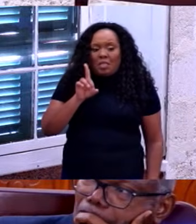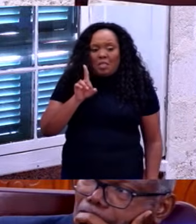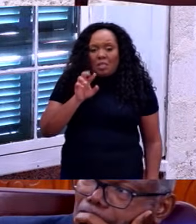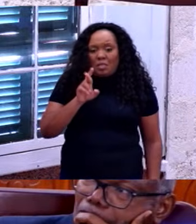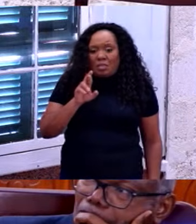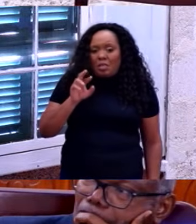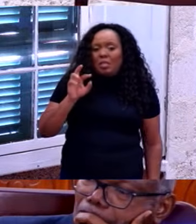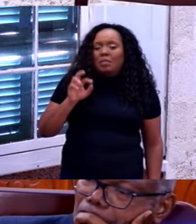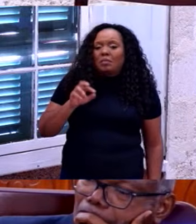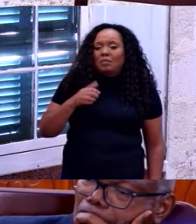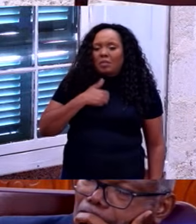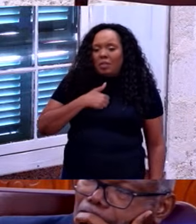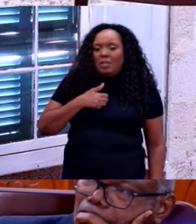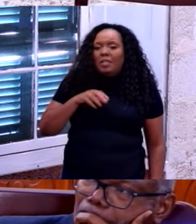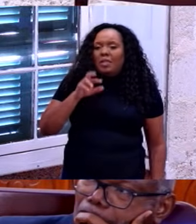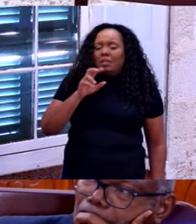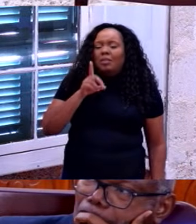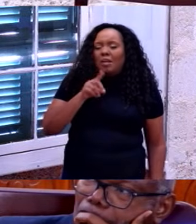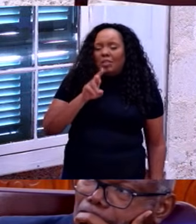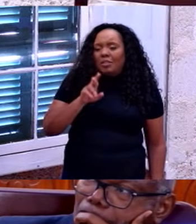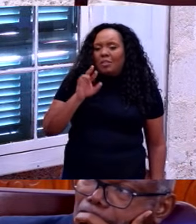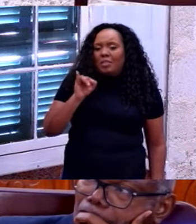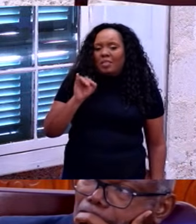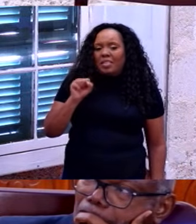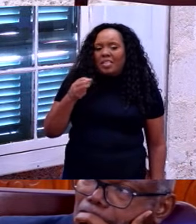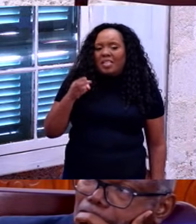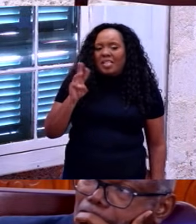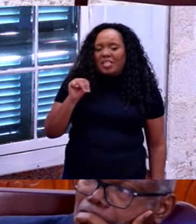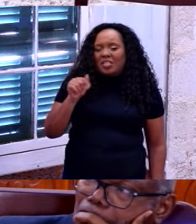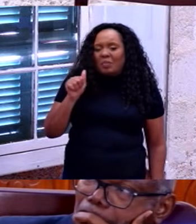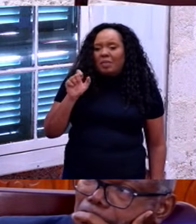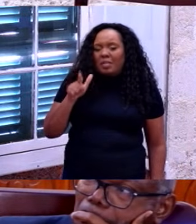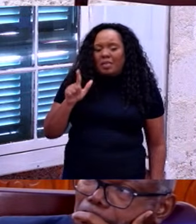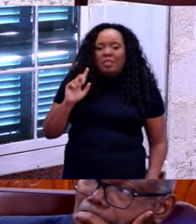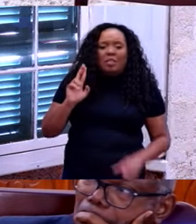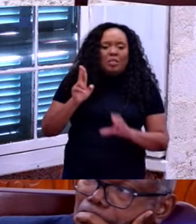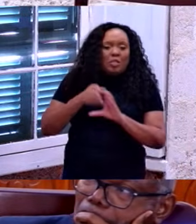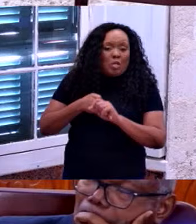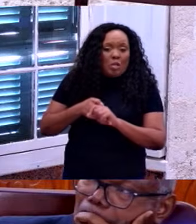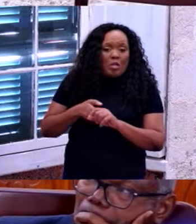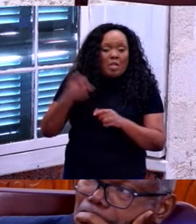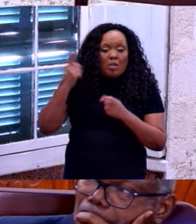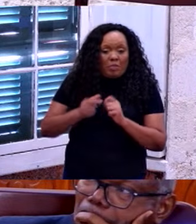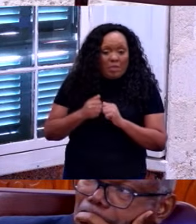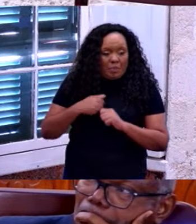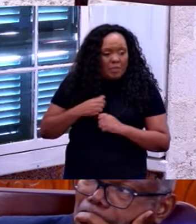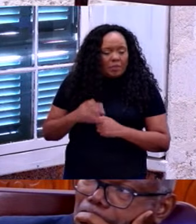Richard Ishmael, joined with me. What is an independent speaker?